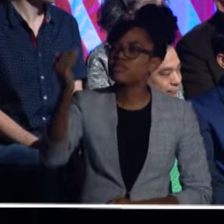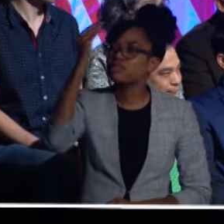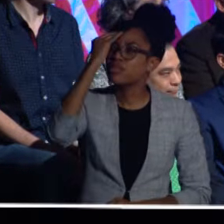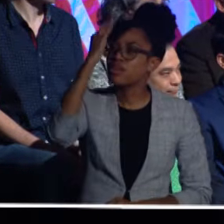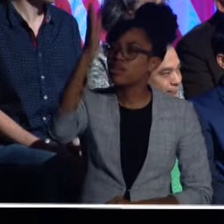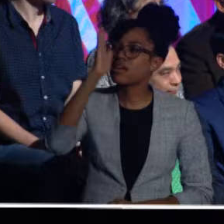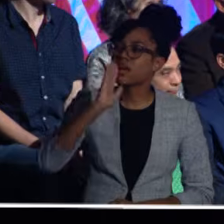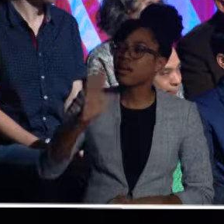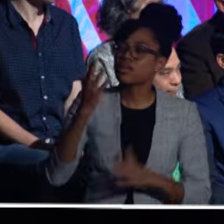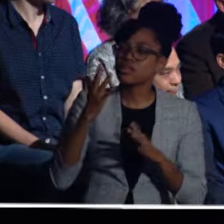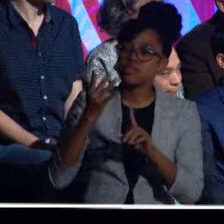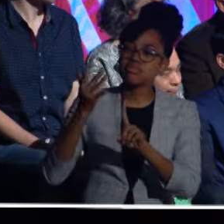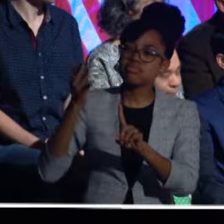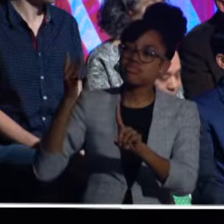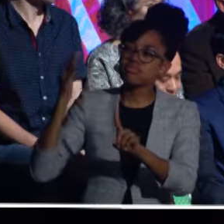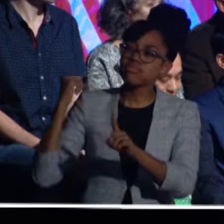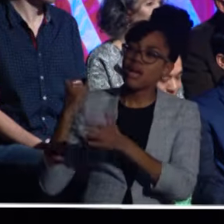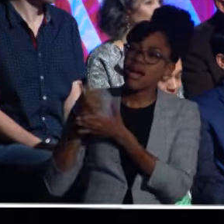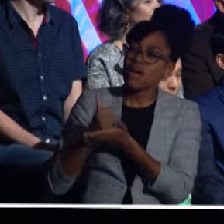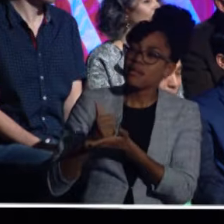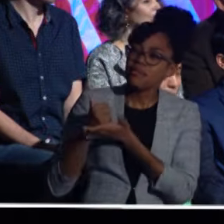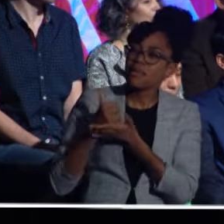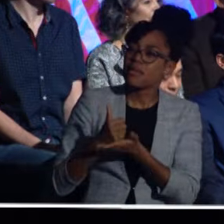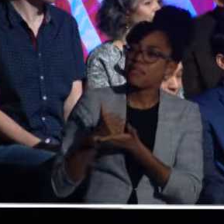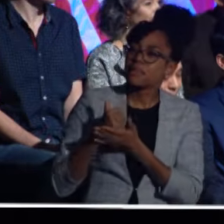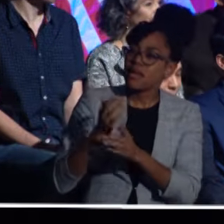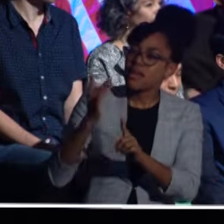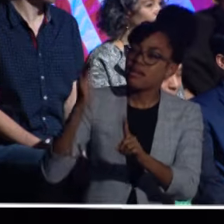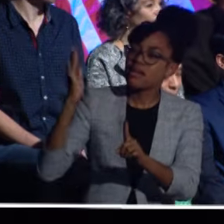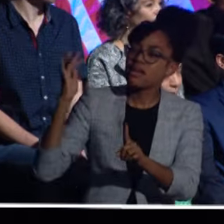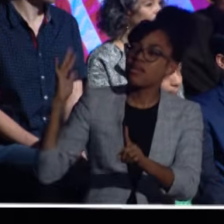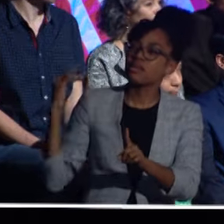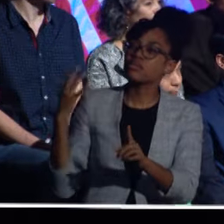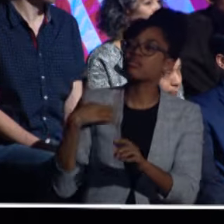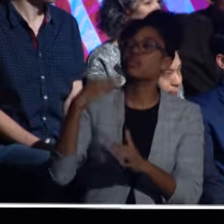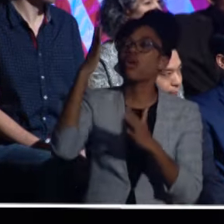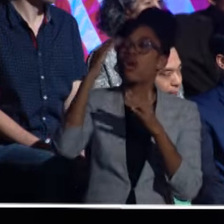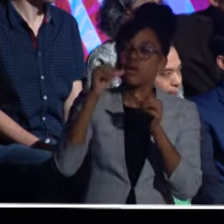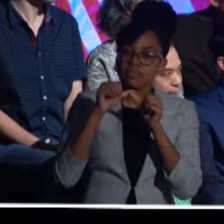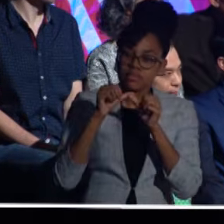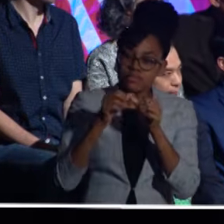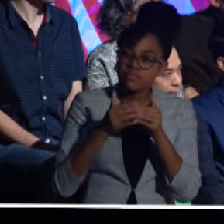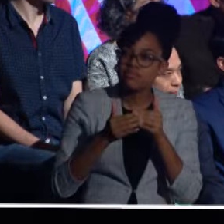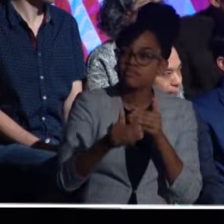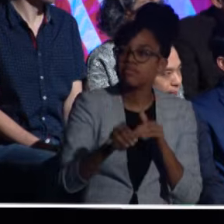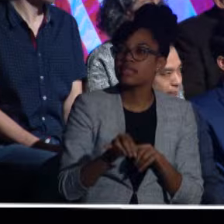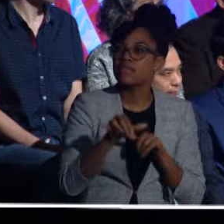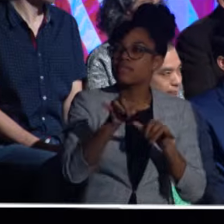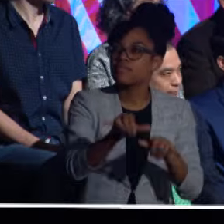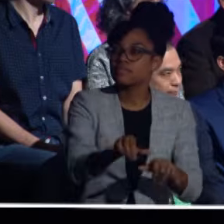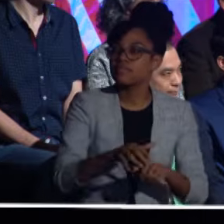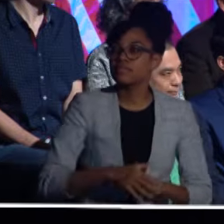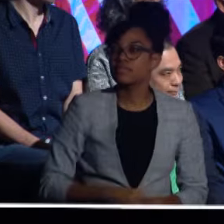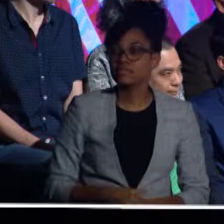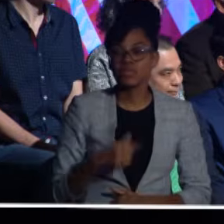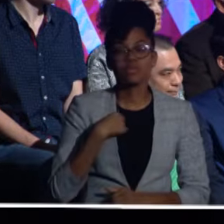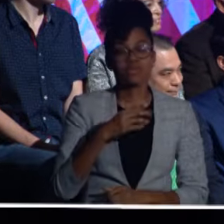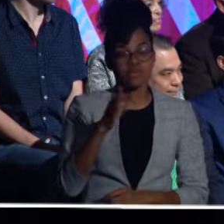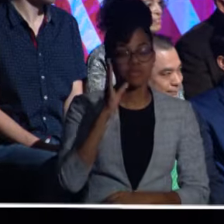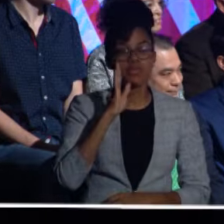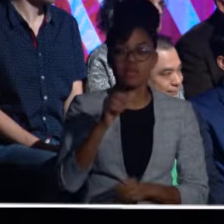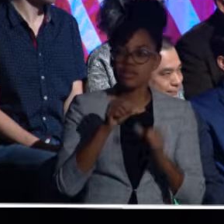have been our help in ages past, our hope in years to come. So let us march on till victory is